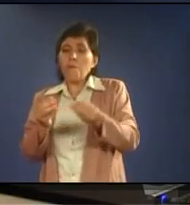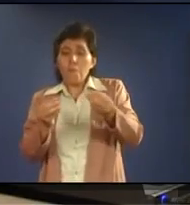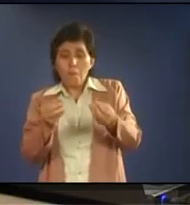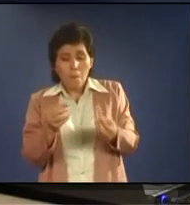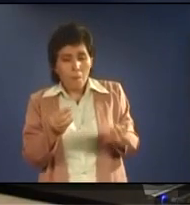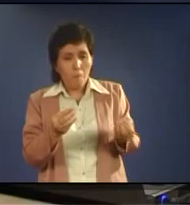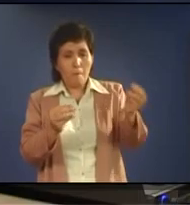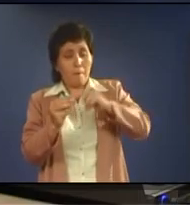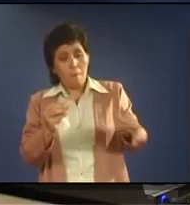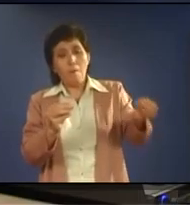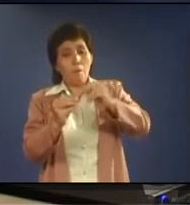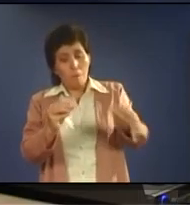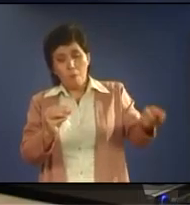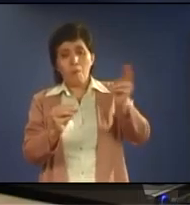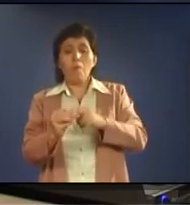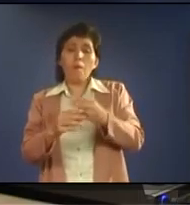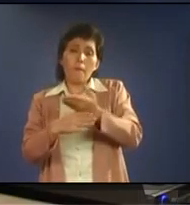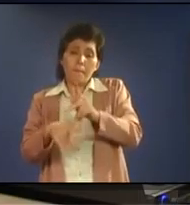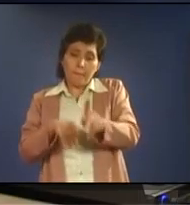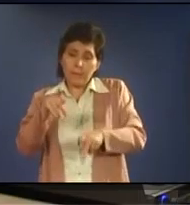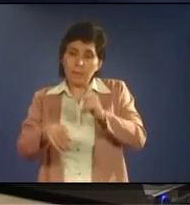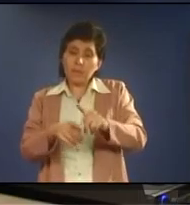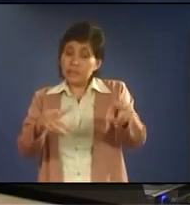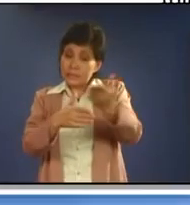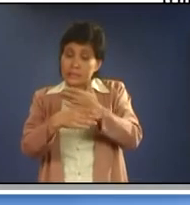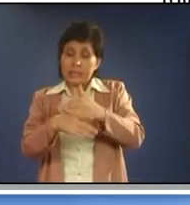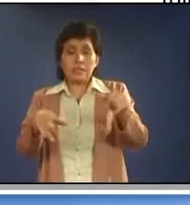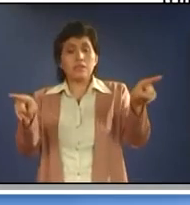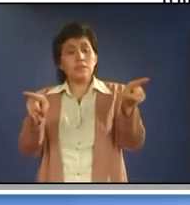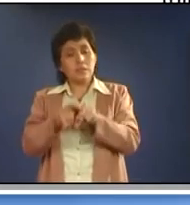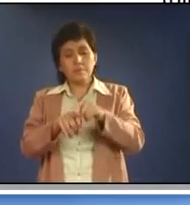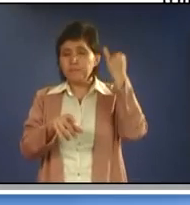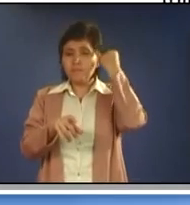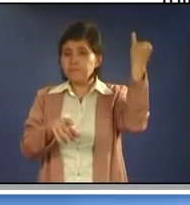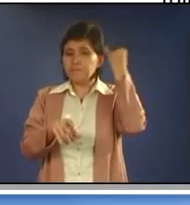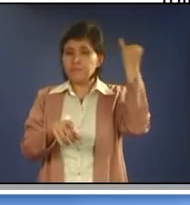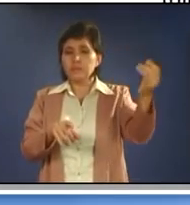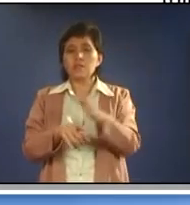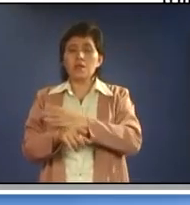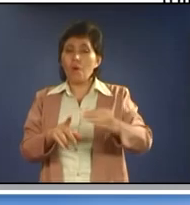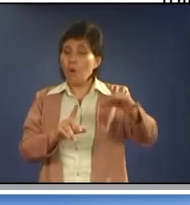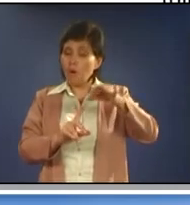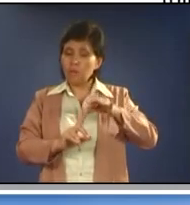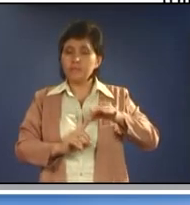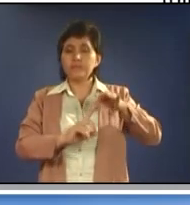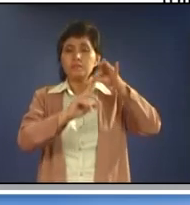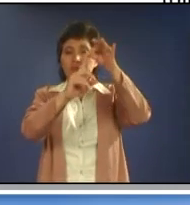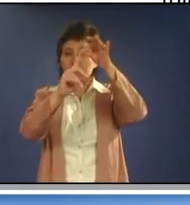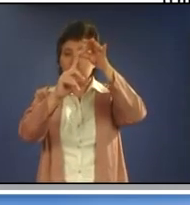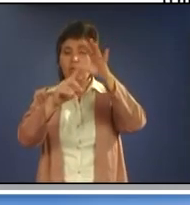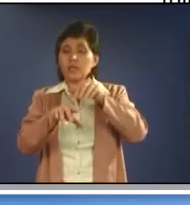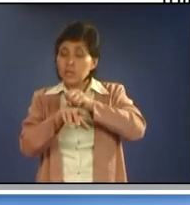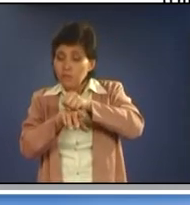who interact, share some common idea, goal, or purpose, and also